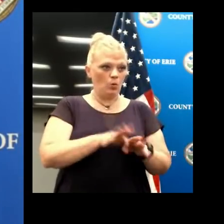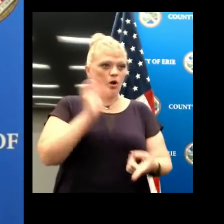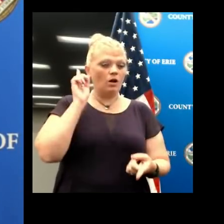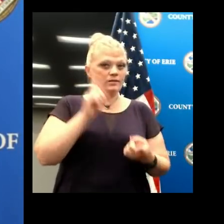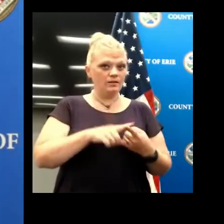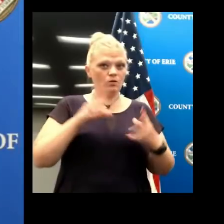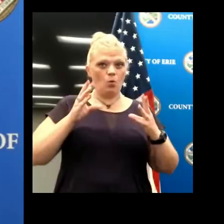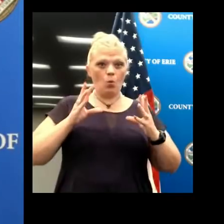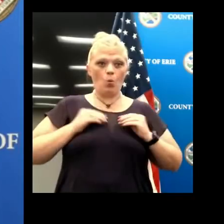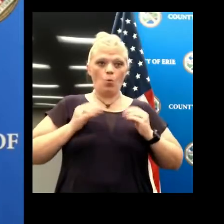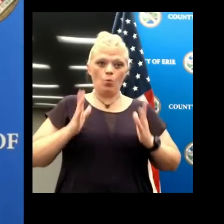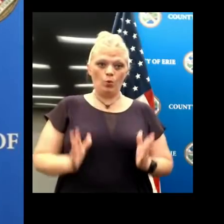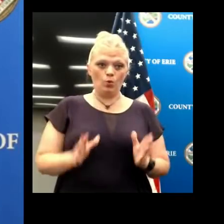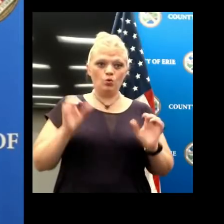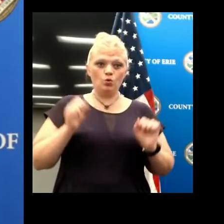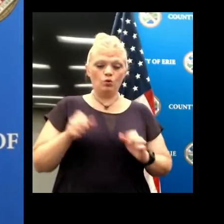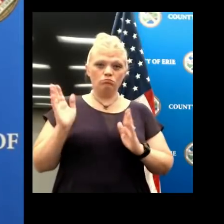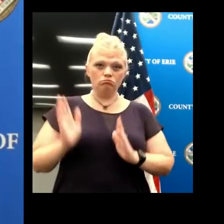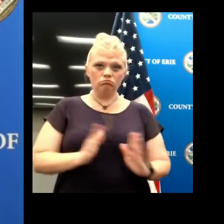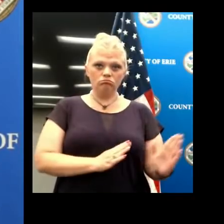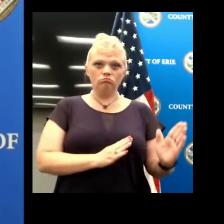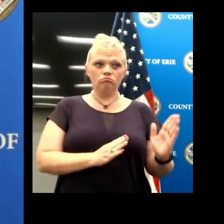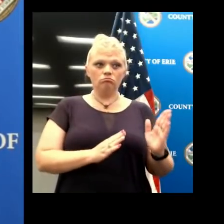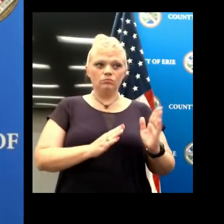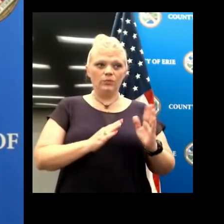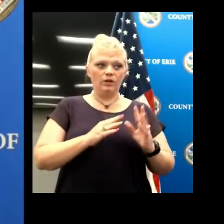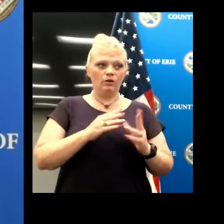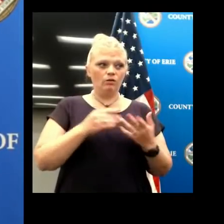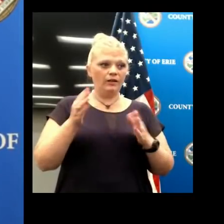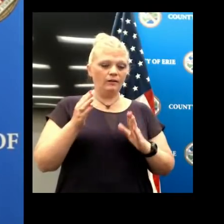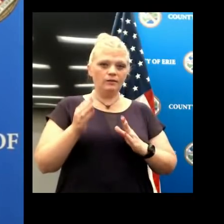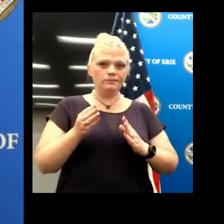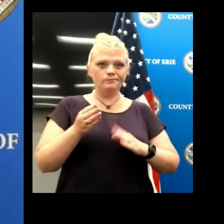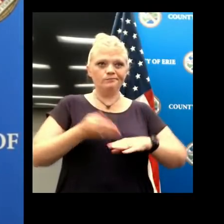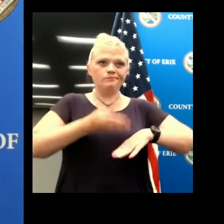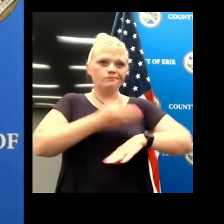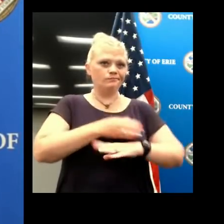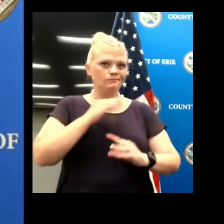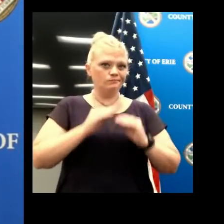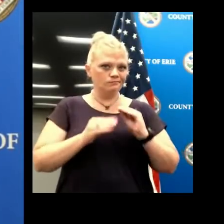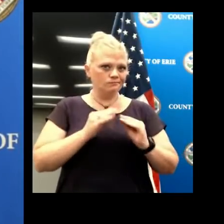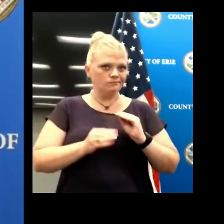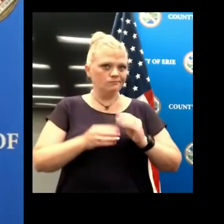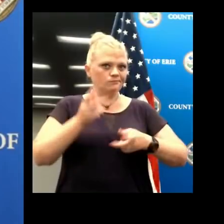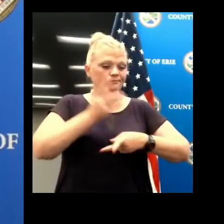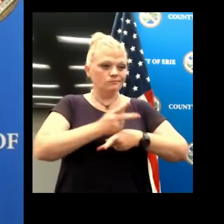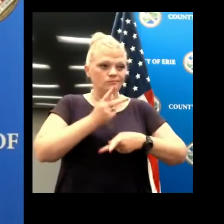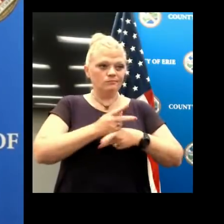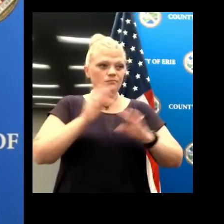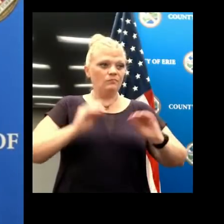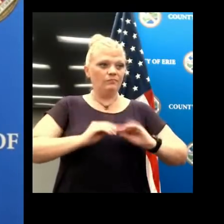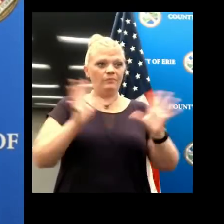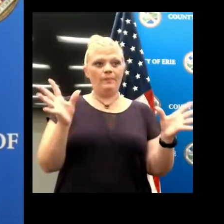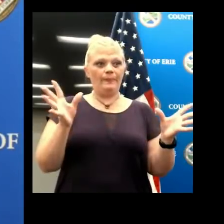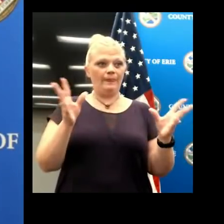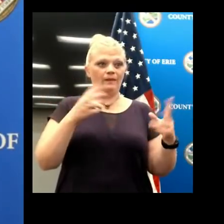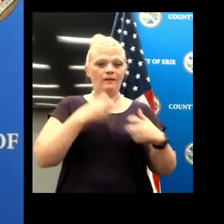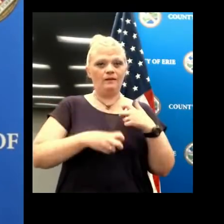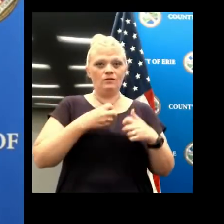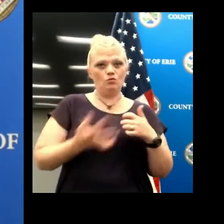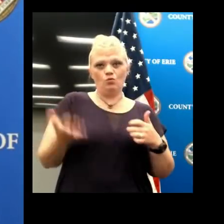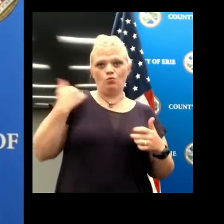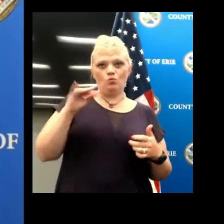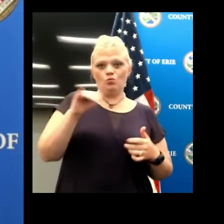as the ownership could prepare a remediation plan to address what were obviously issues back on